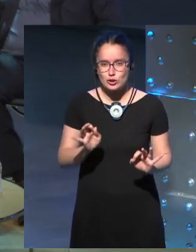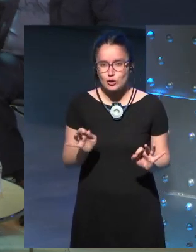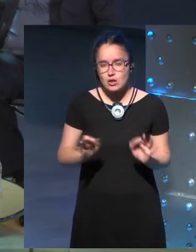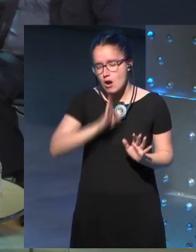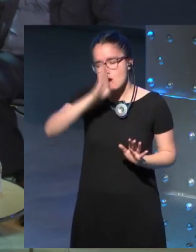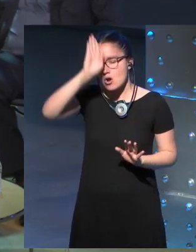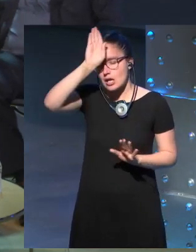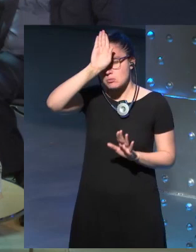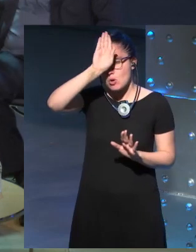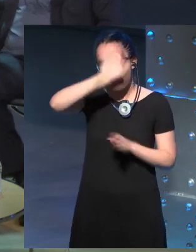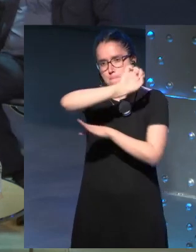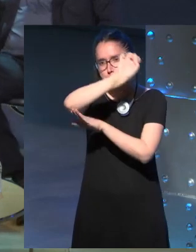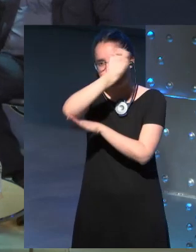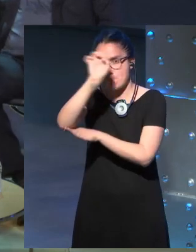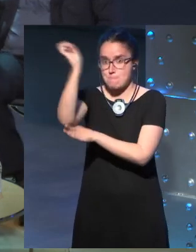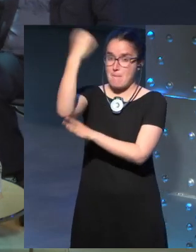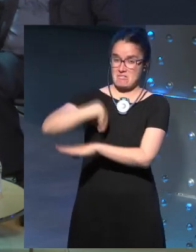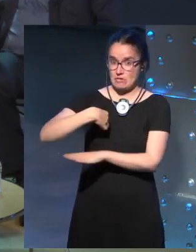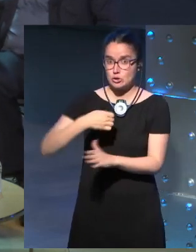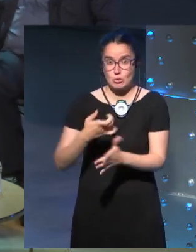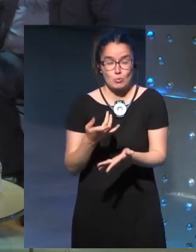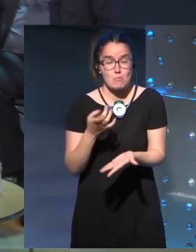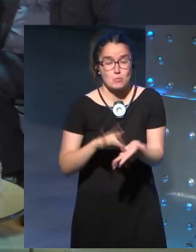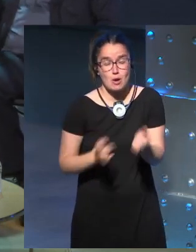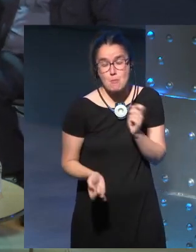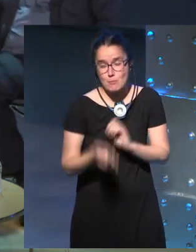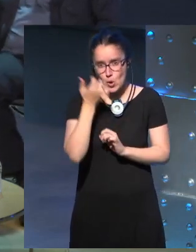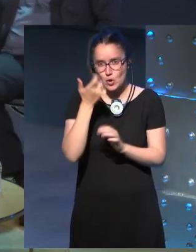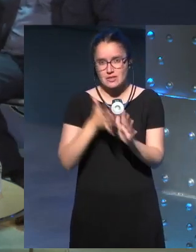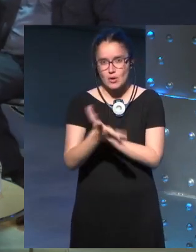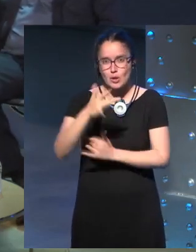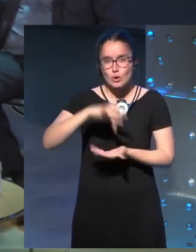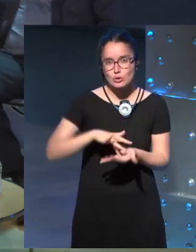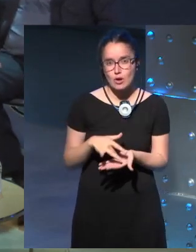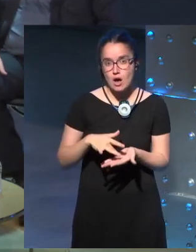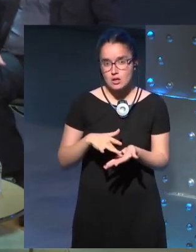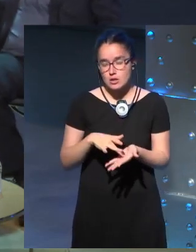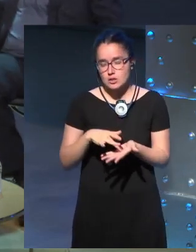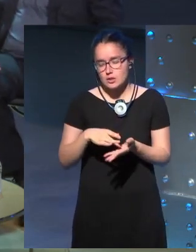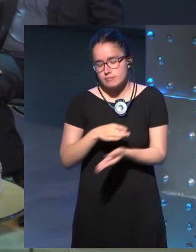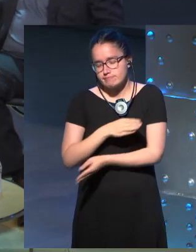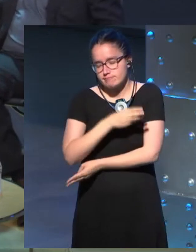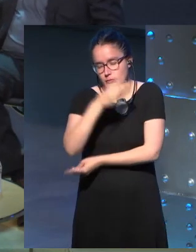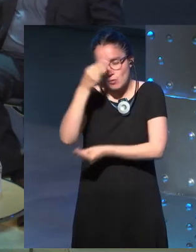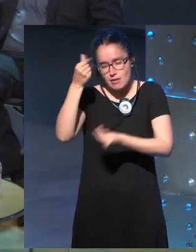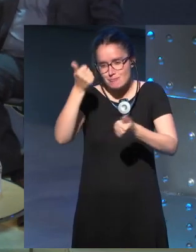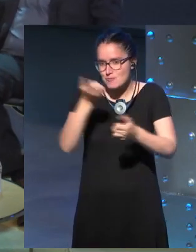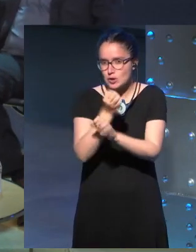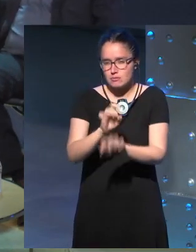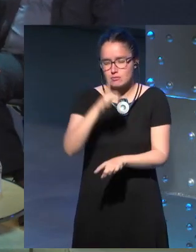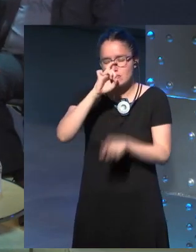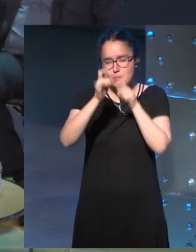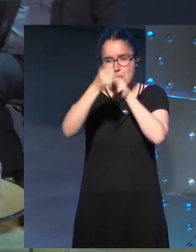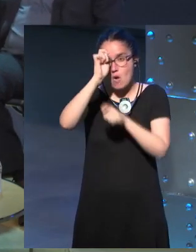ecstasy that's much better than orgasm. When it happens, it happens. So it doesn't happen many times, so